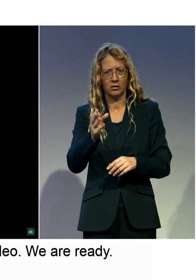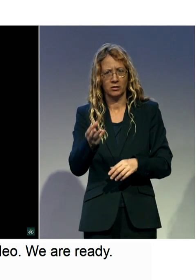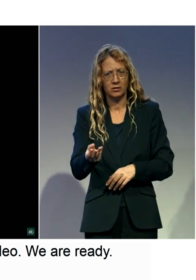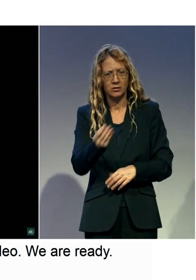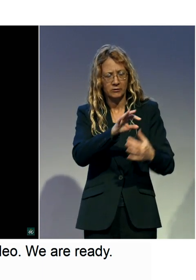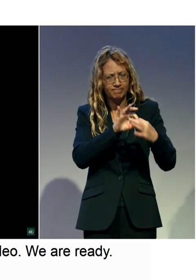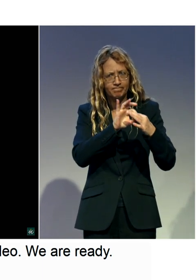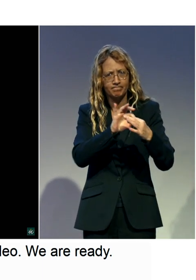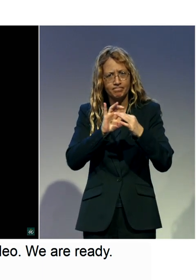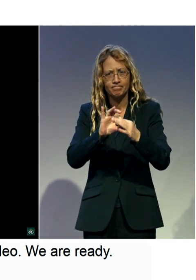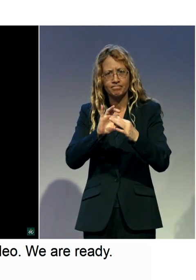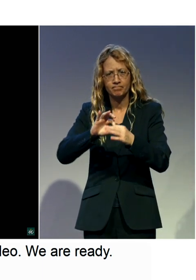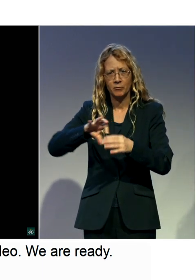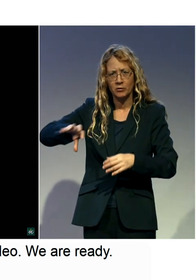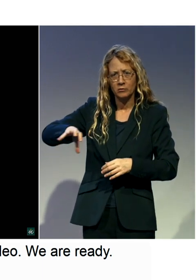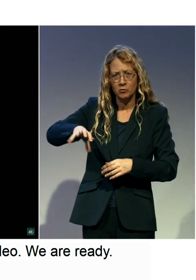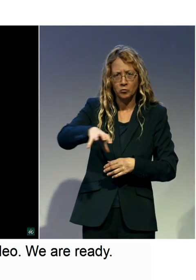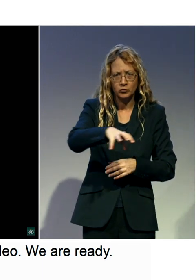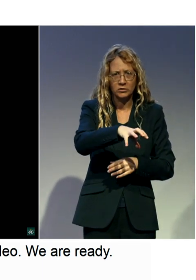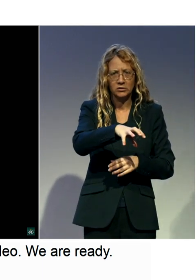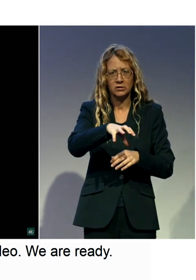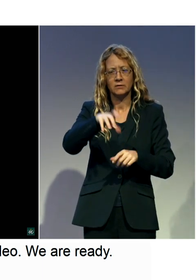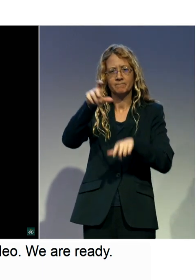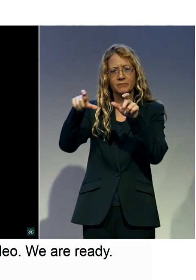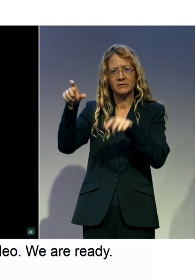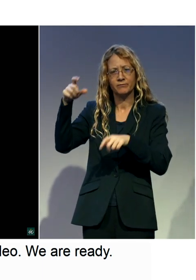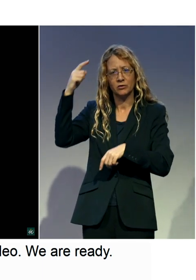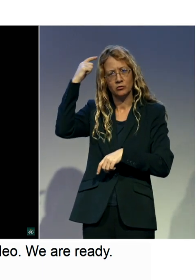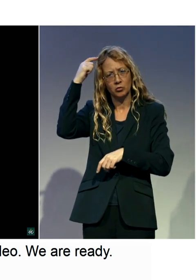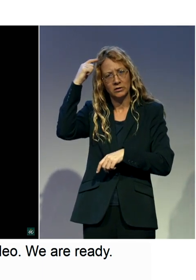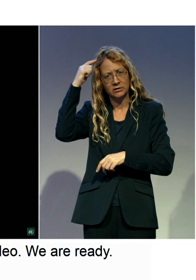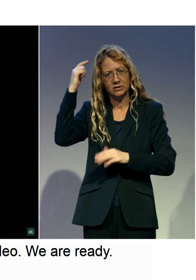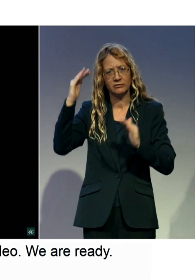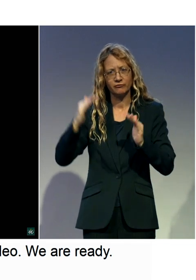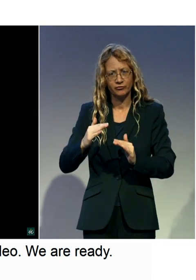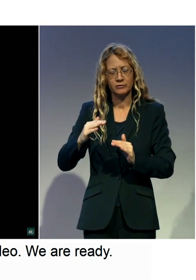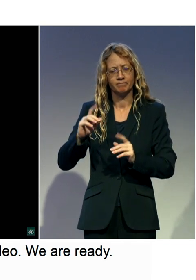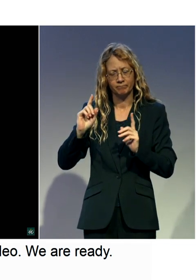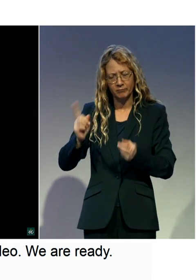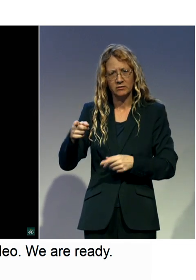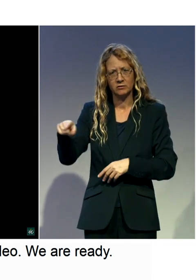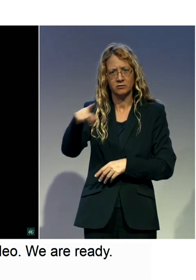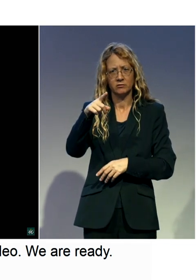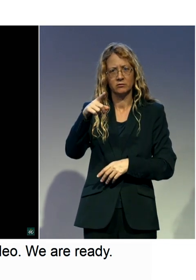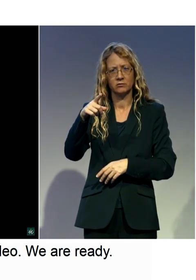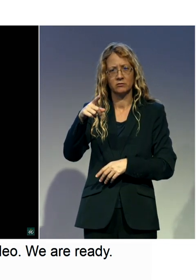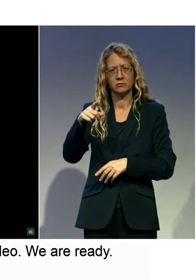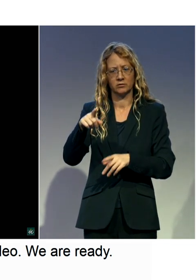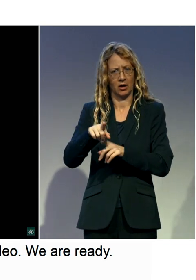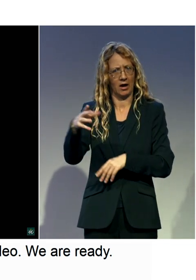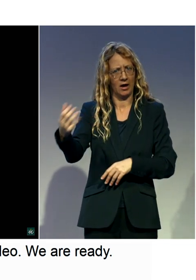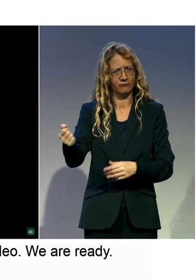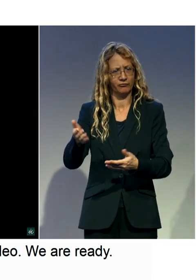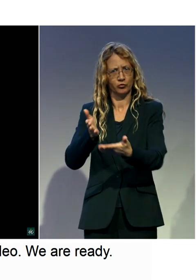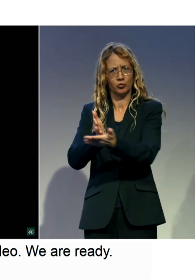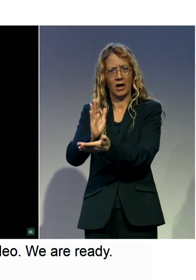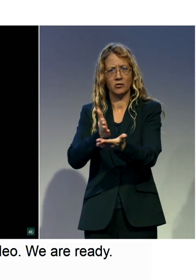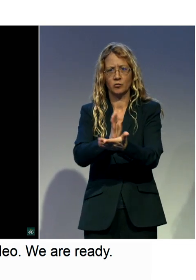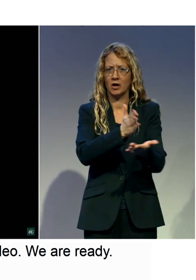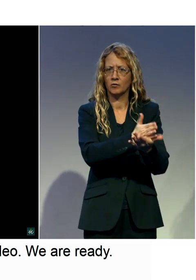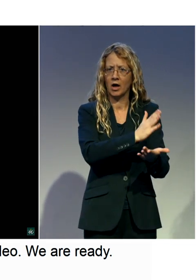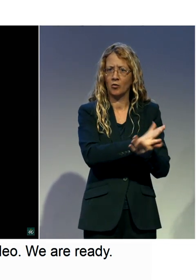access. However, what about political citizenship, voting, equitable access to the justice system, supported